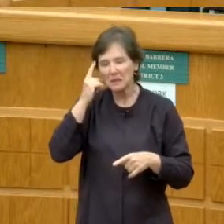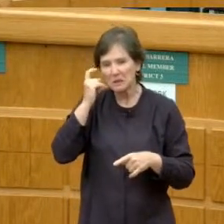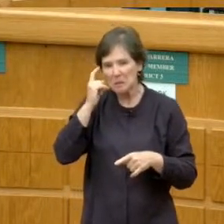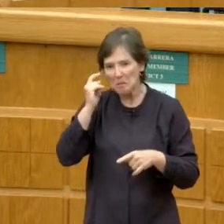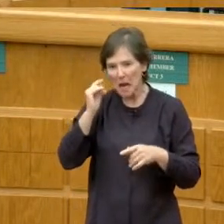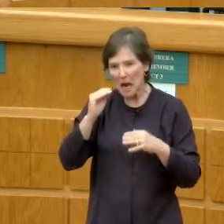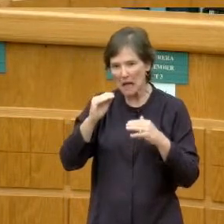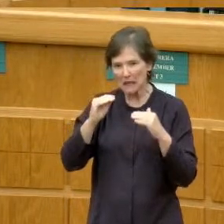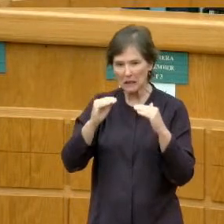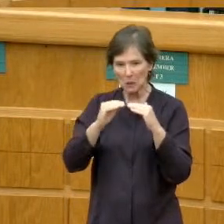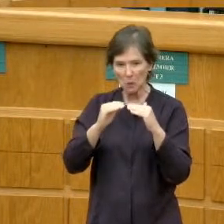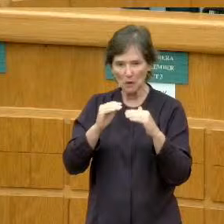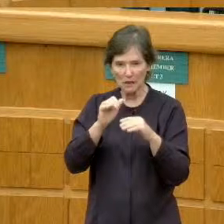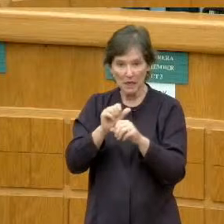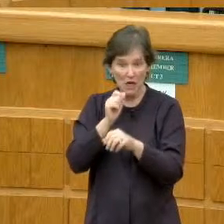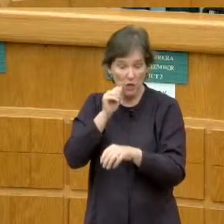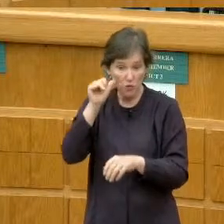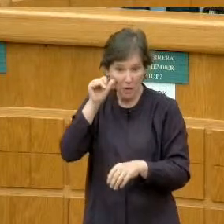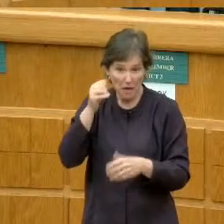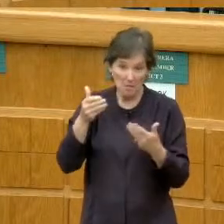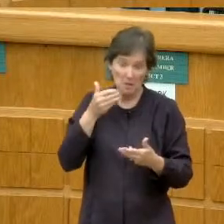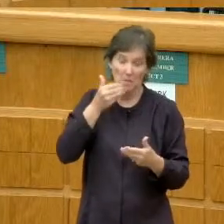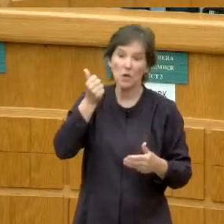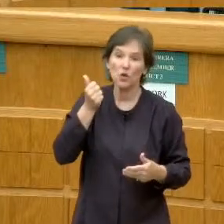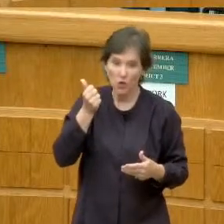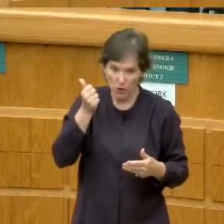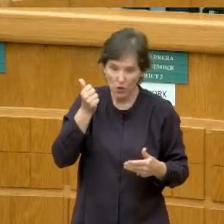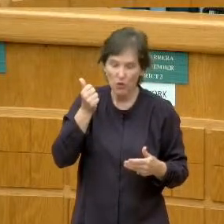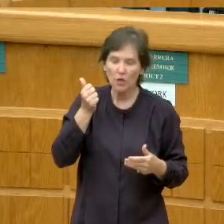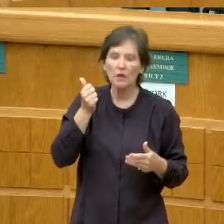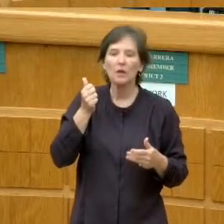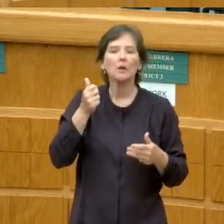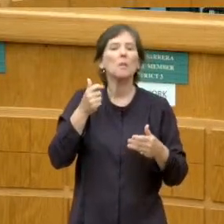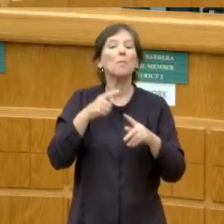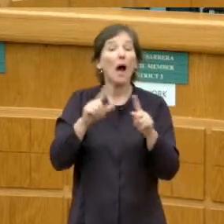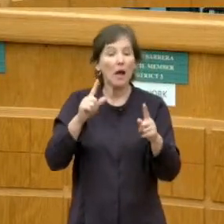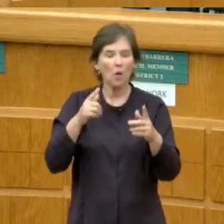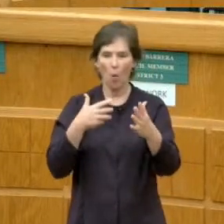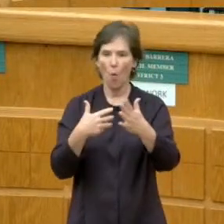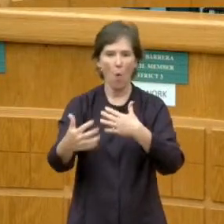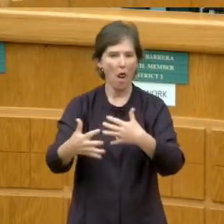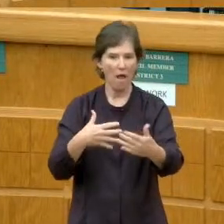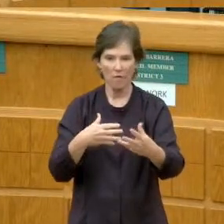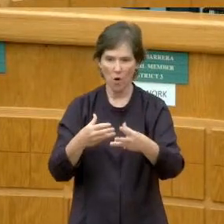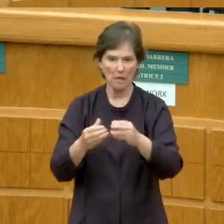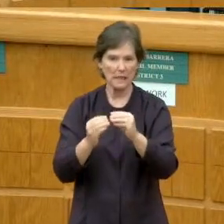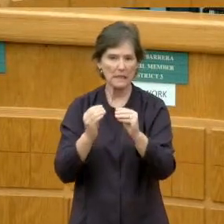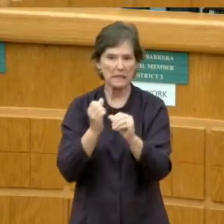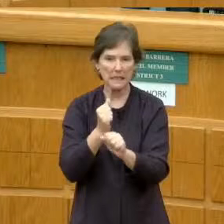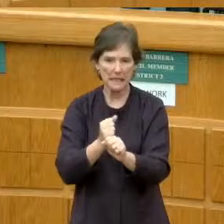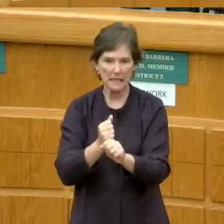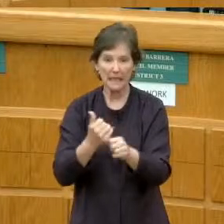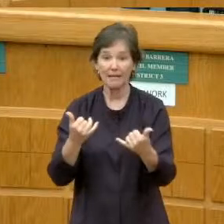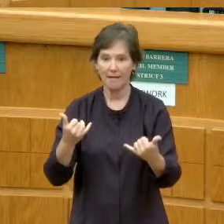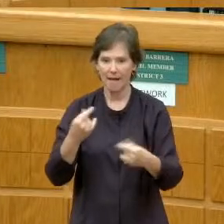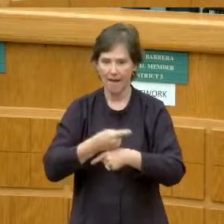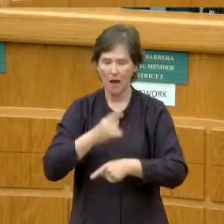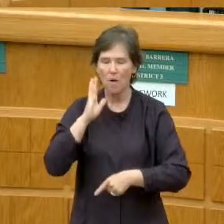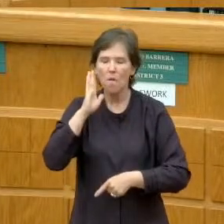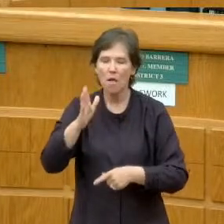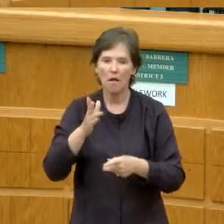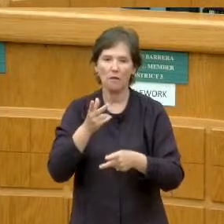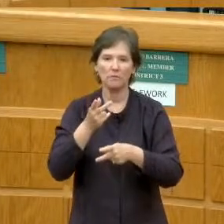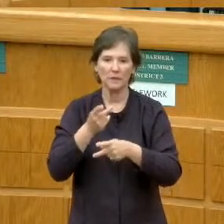know. But whatever they are, we're going to deal with it. And we just want to continue to encourage those of